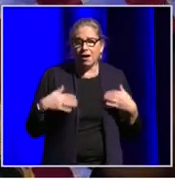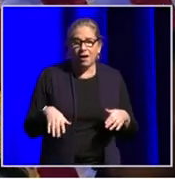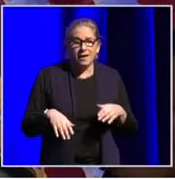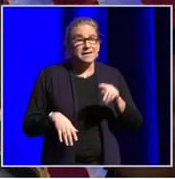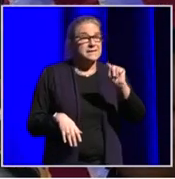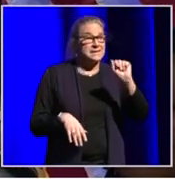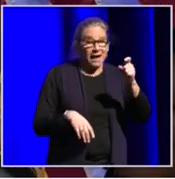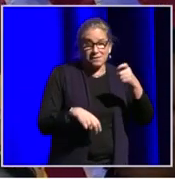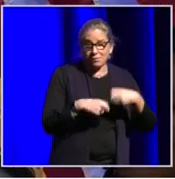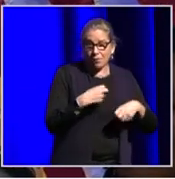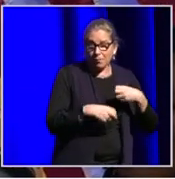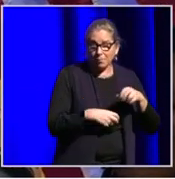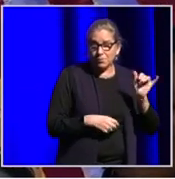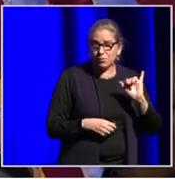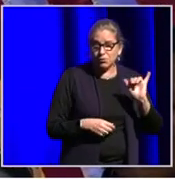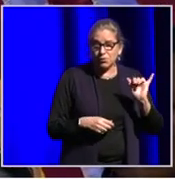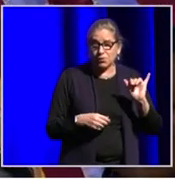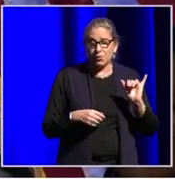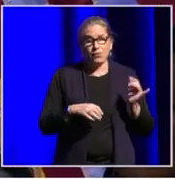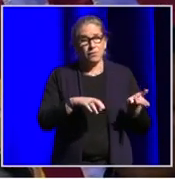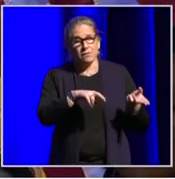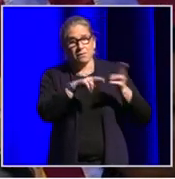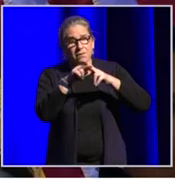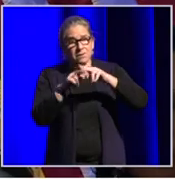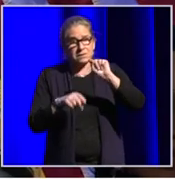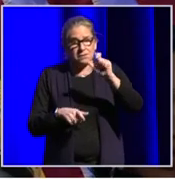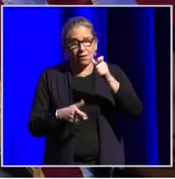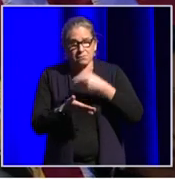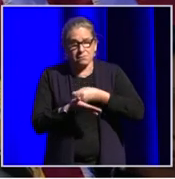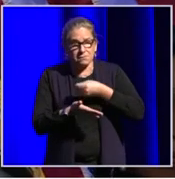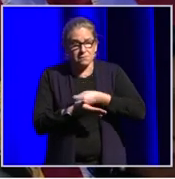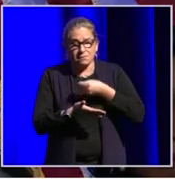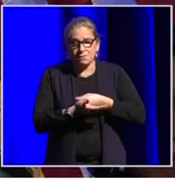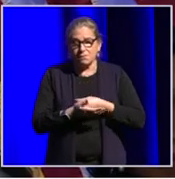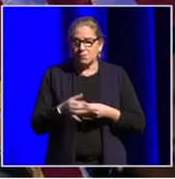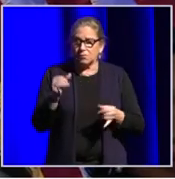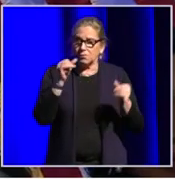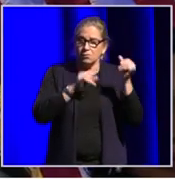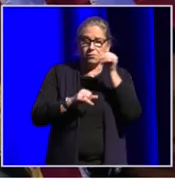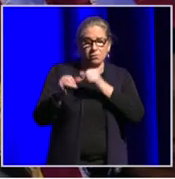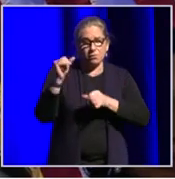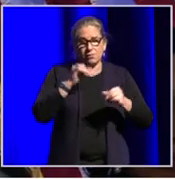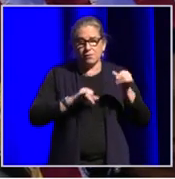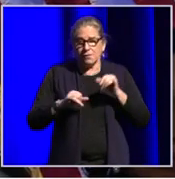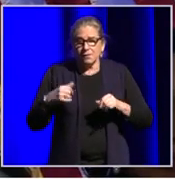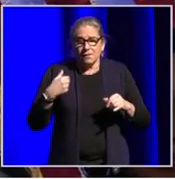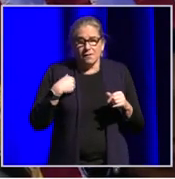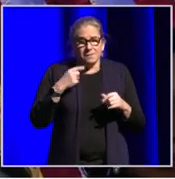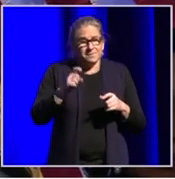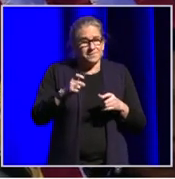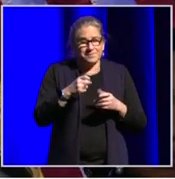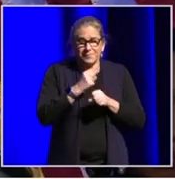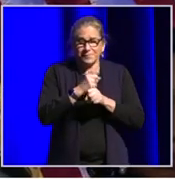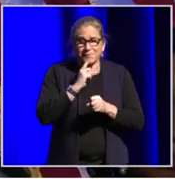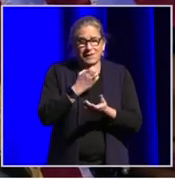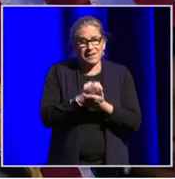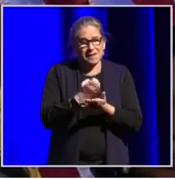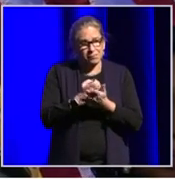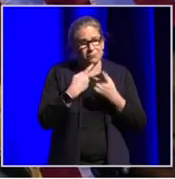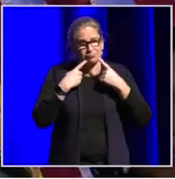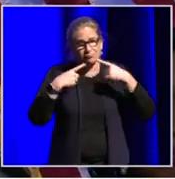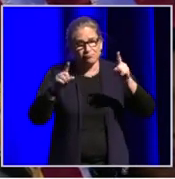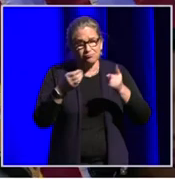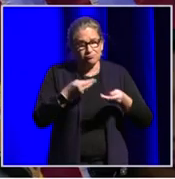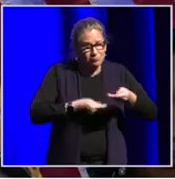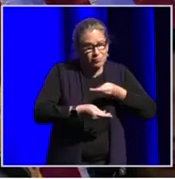seen in decades. We must ensure our downtown and economic base return to an upward